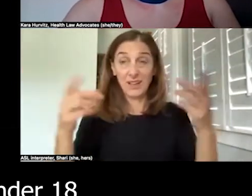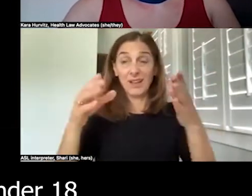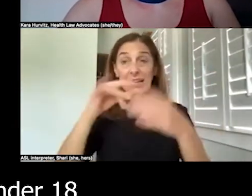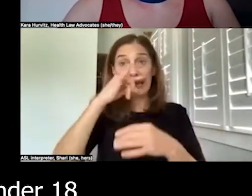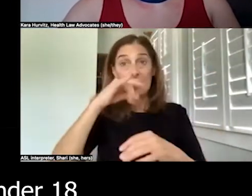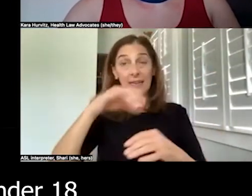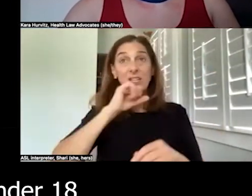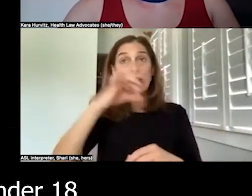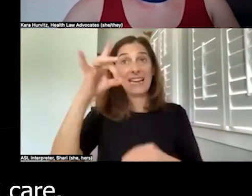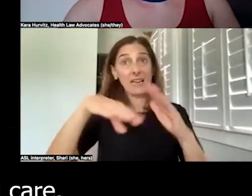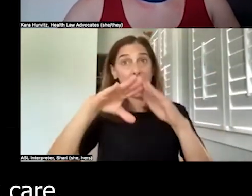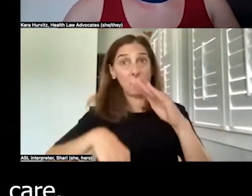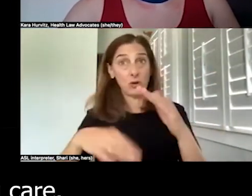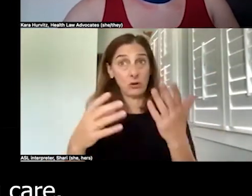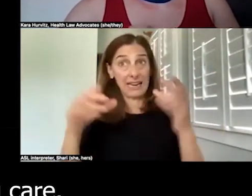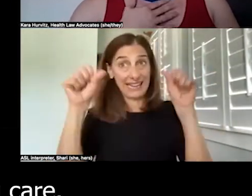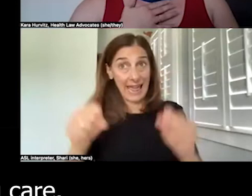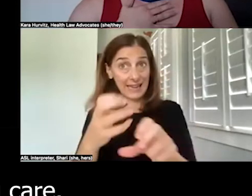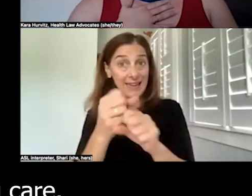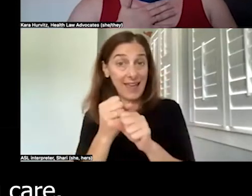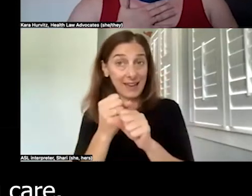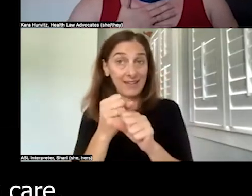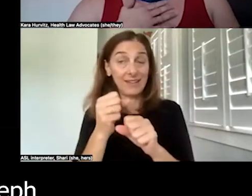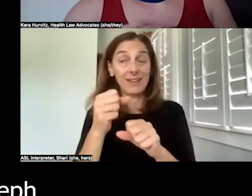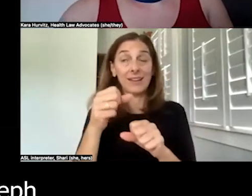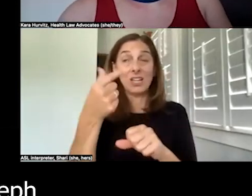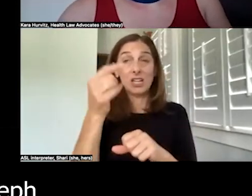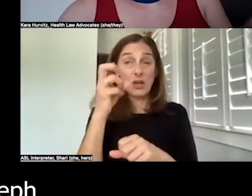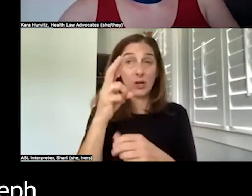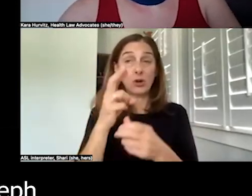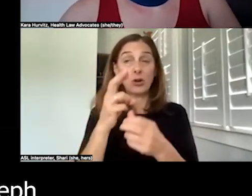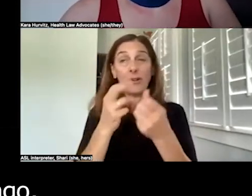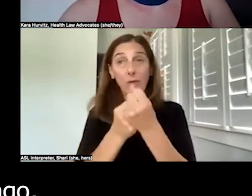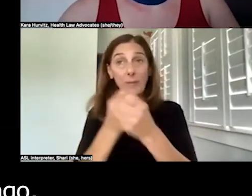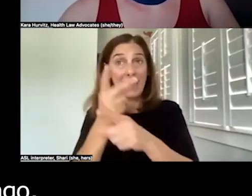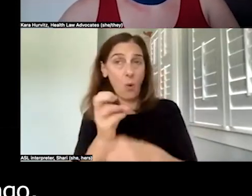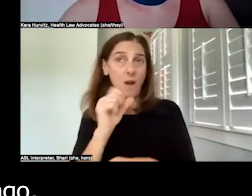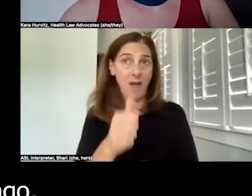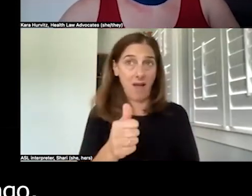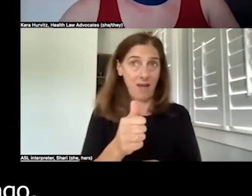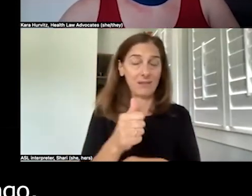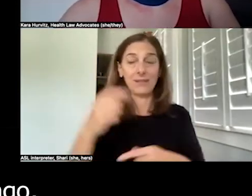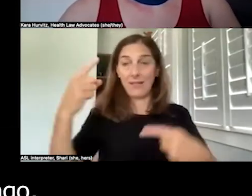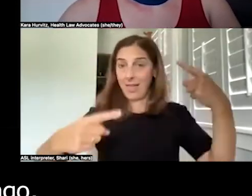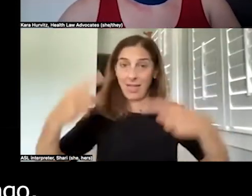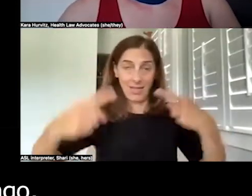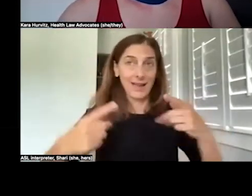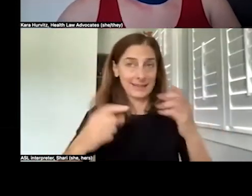18 may access gender affirming care. And then, of course, as Steph alluded to a few minutes